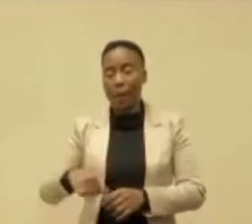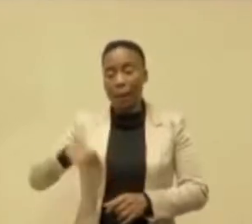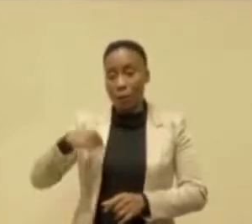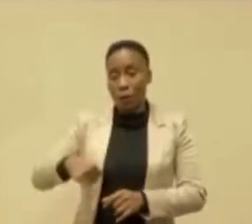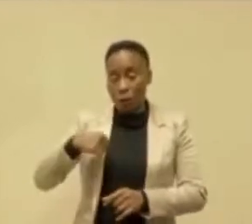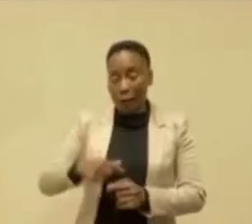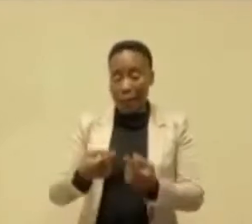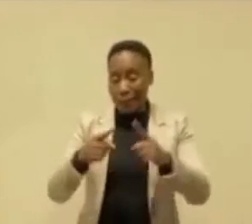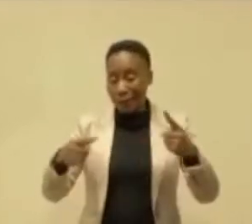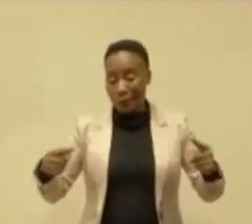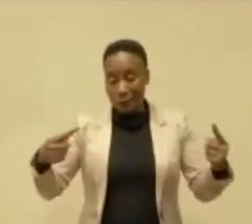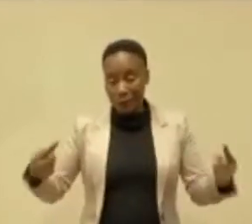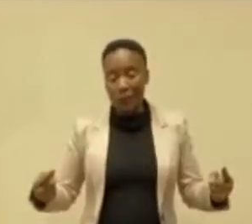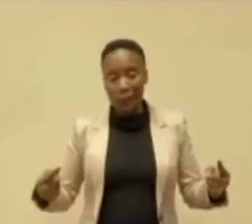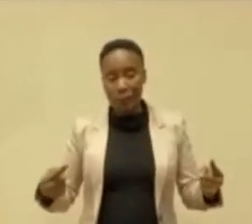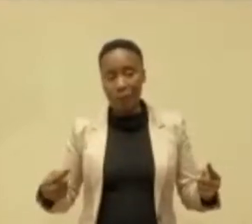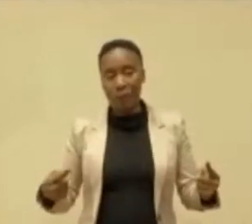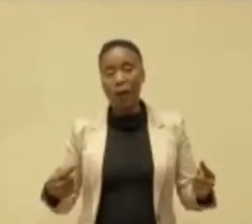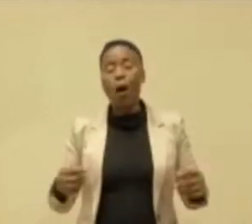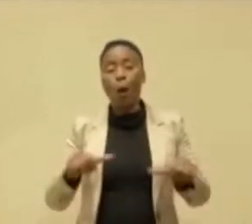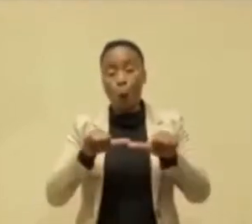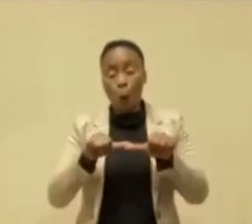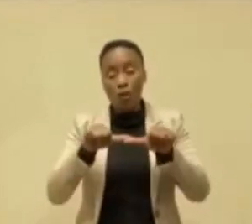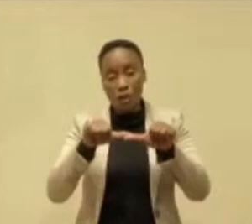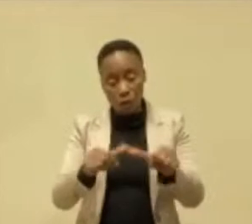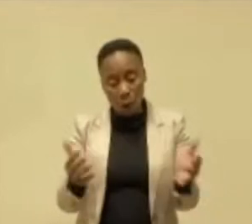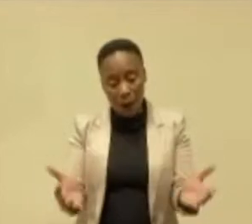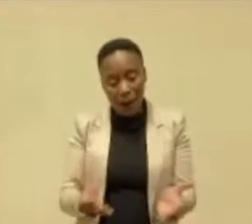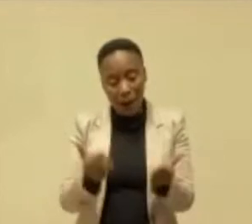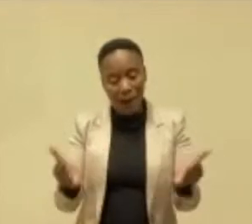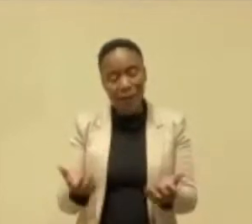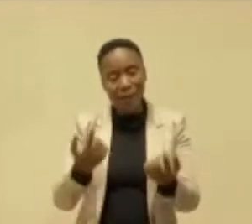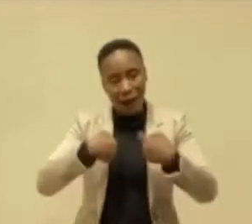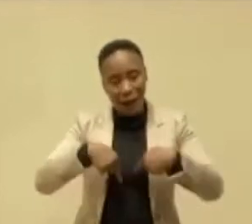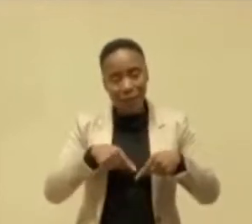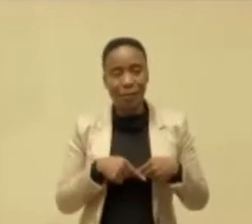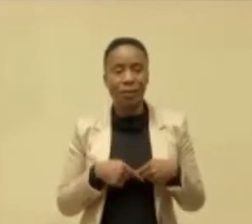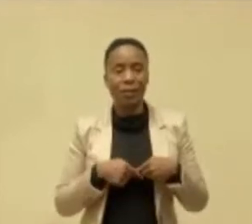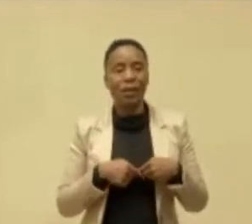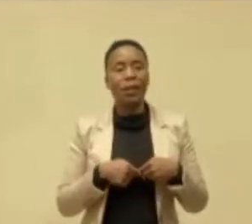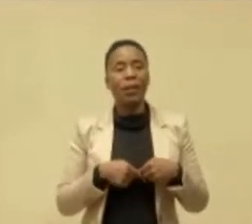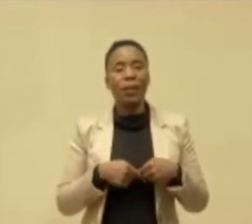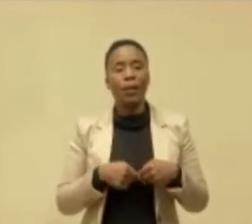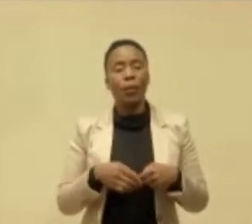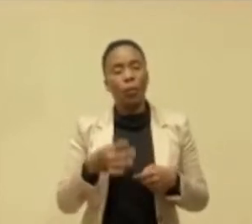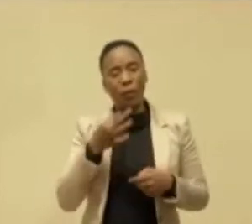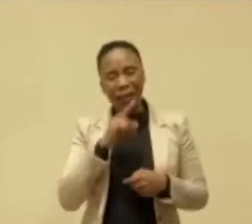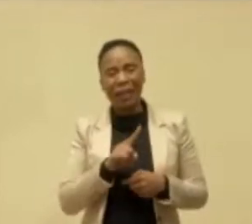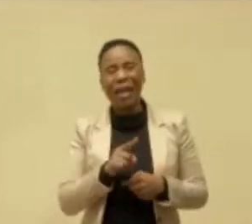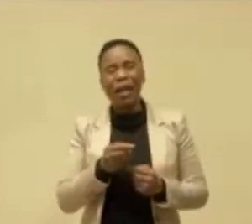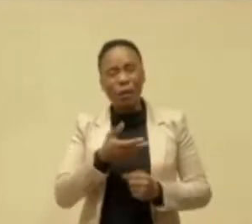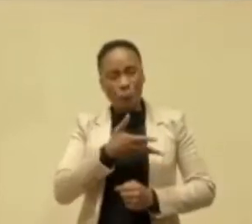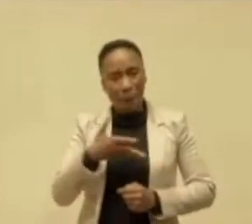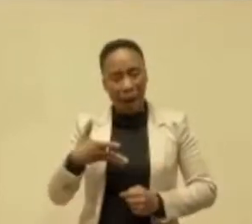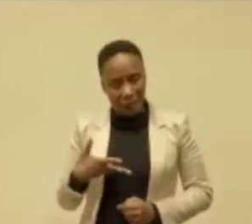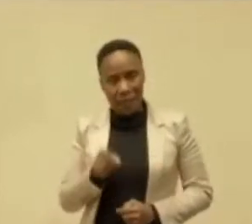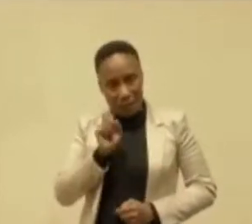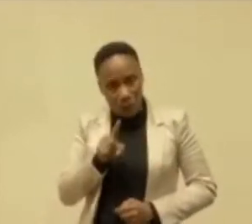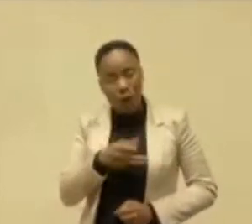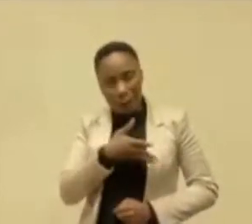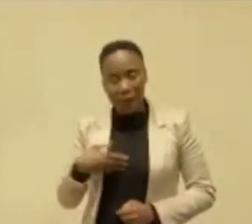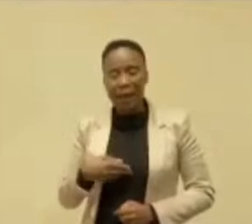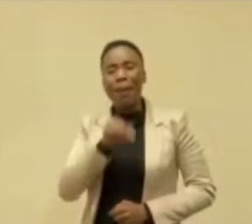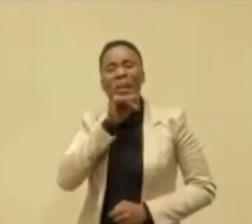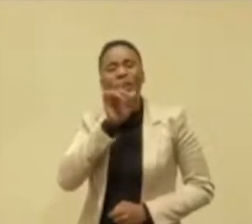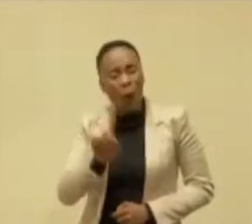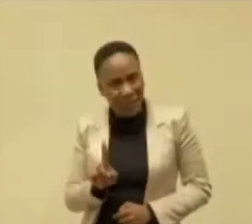are not different you can continue for encourage or what it means to be a woman what it means to be